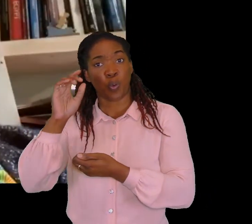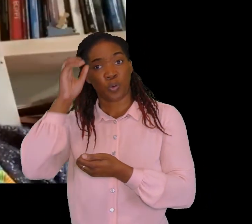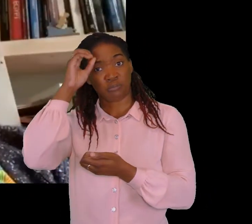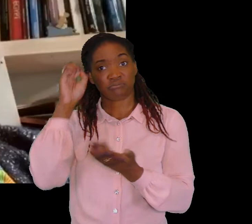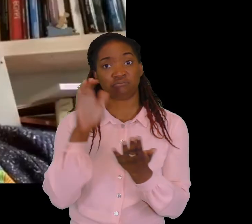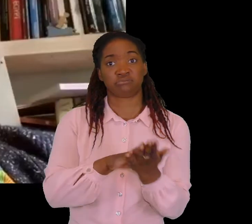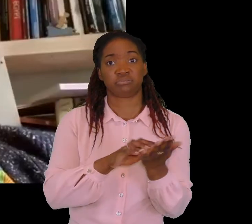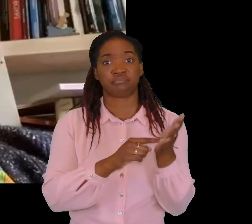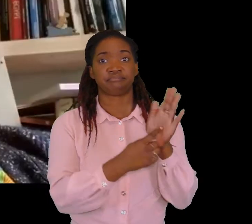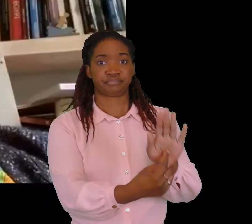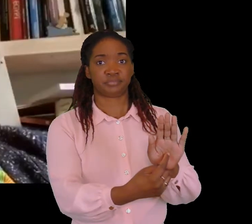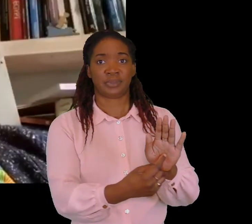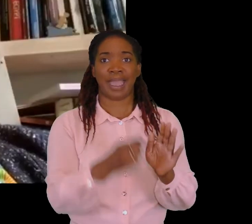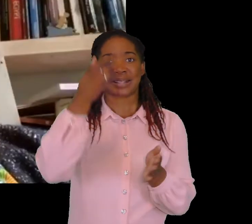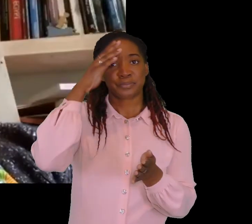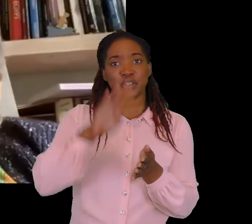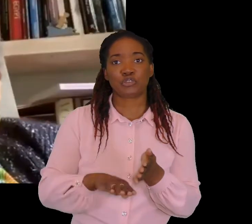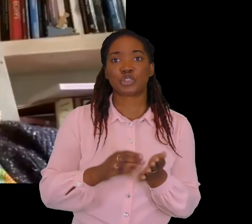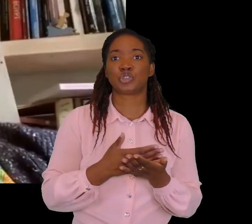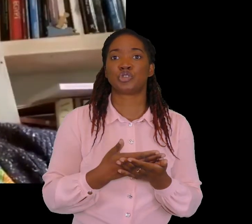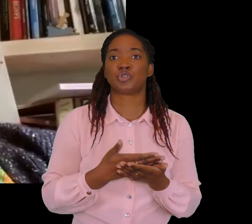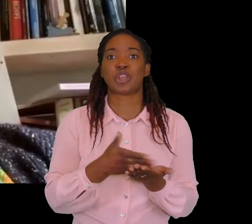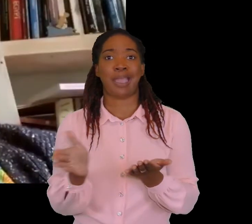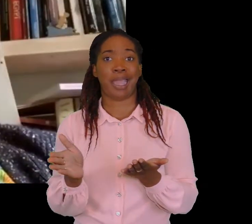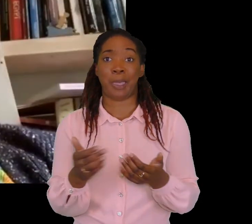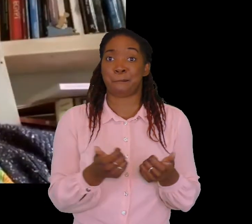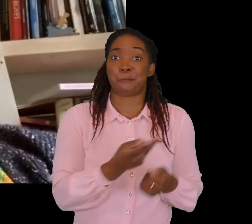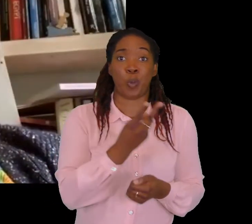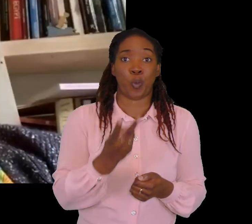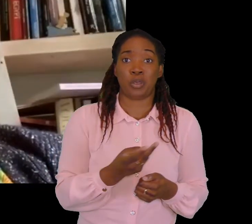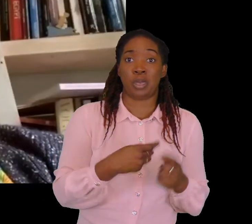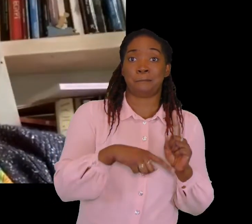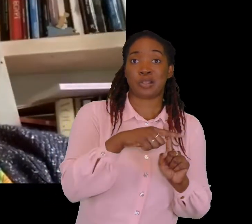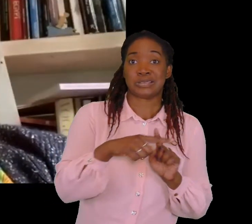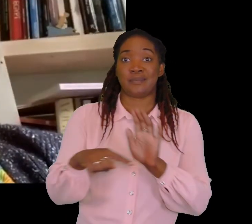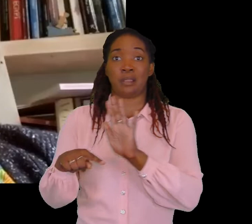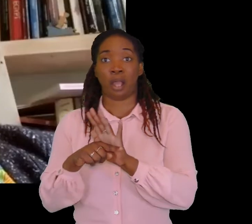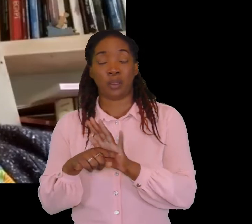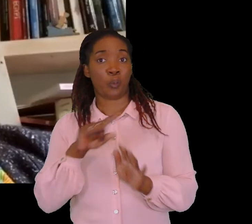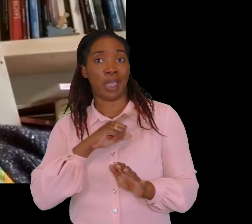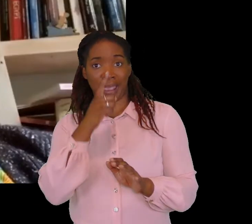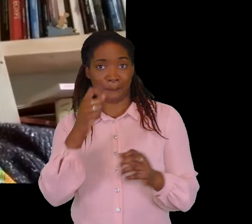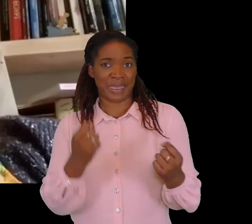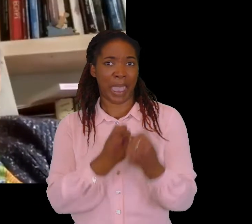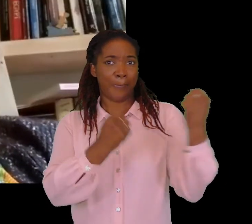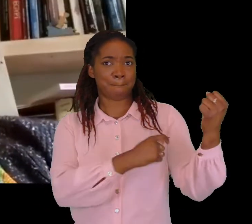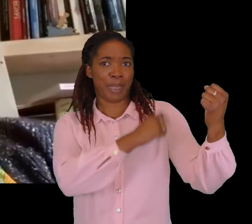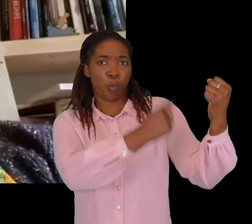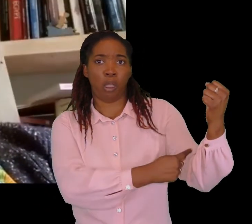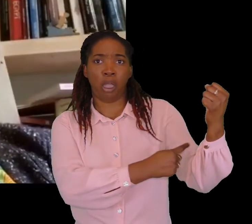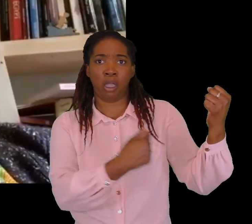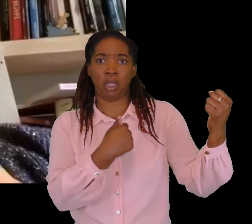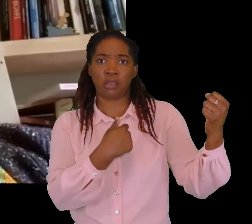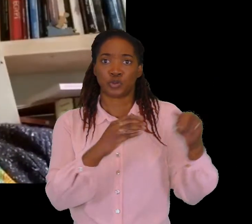to share that experience and the good and the bad of it, but how empowering it is. It's empowering to